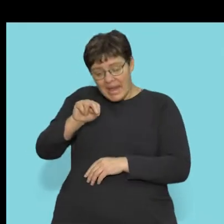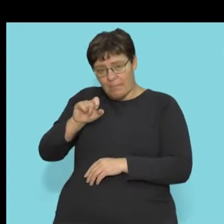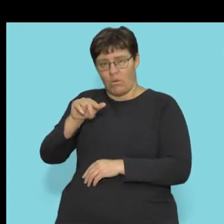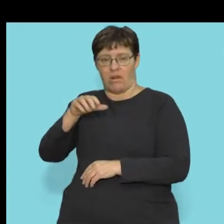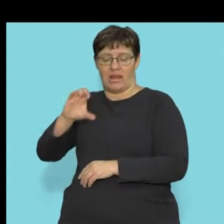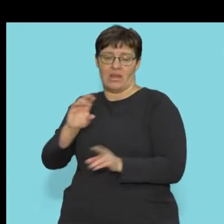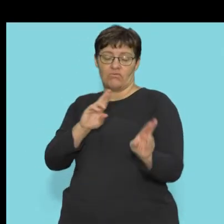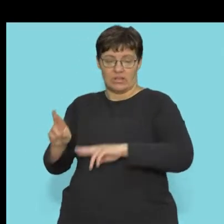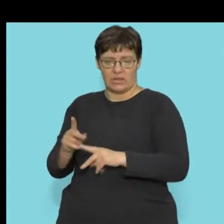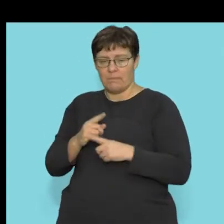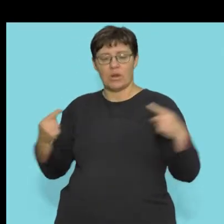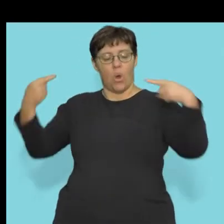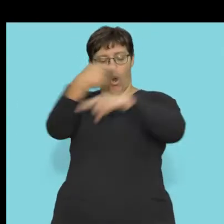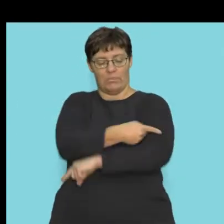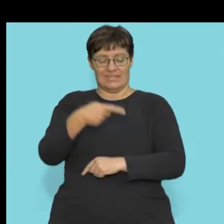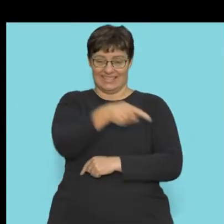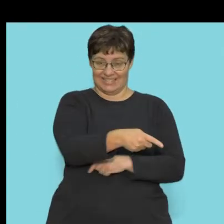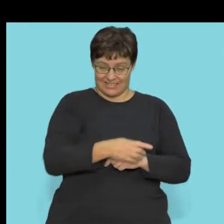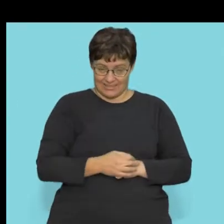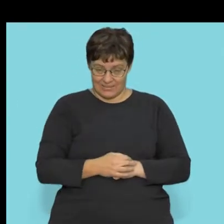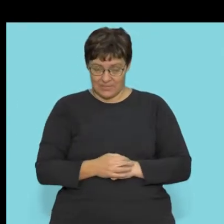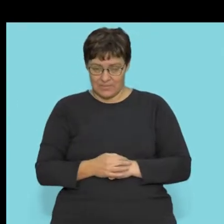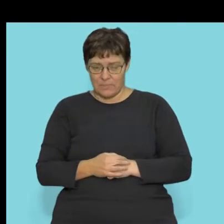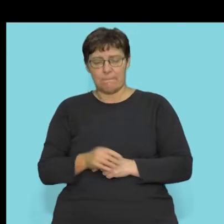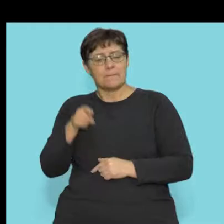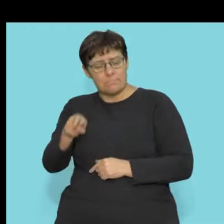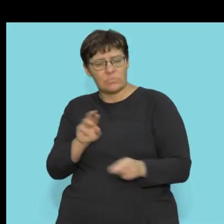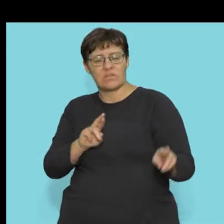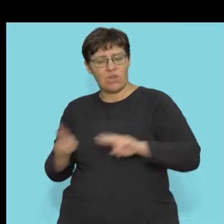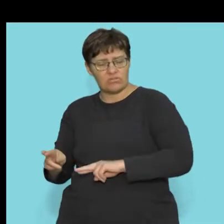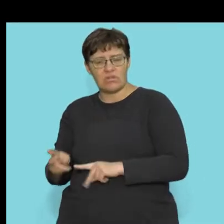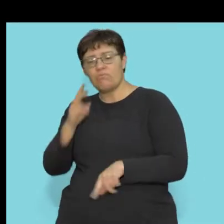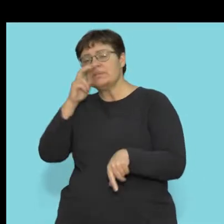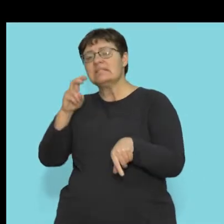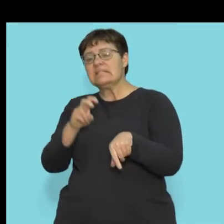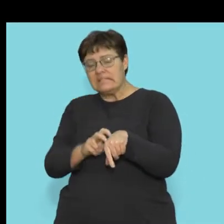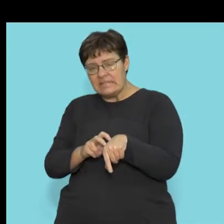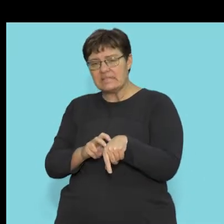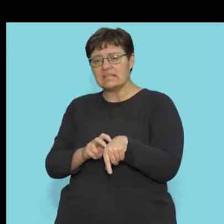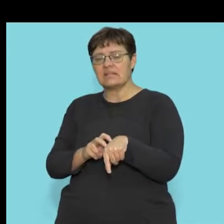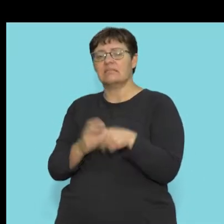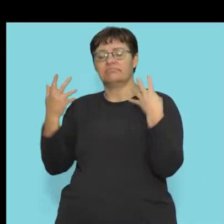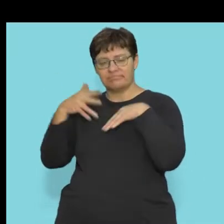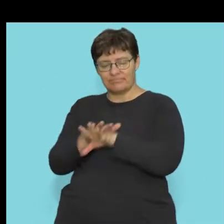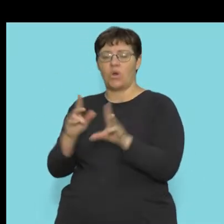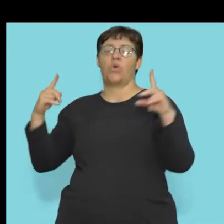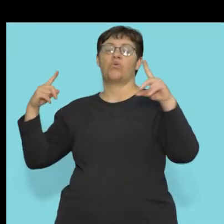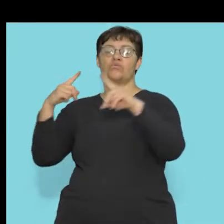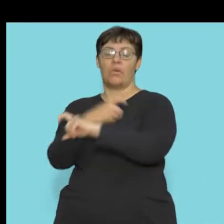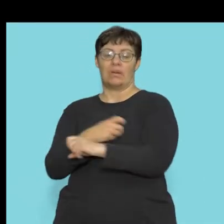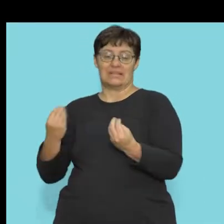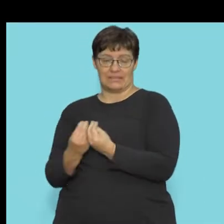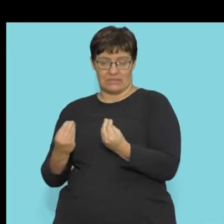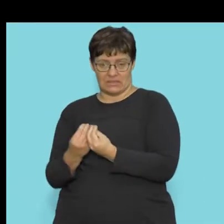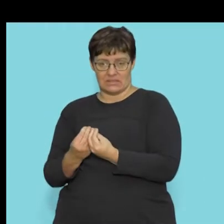an anabolic reaction, which is the opposite of catabolic, which is a reaction that requires the synthesis of